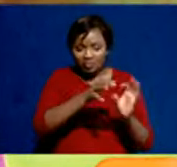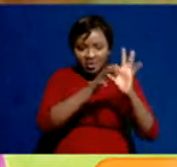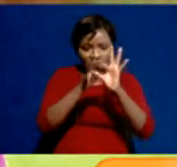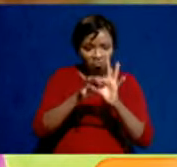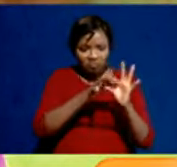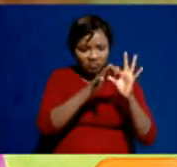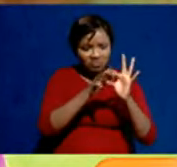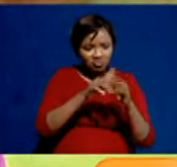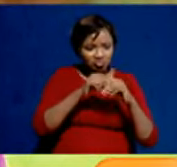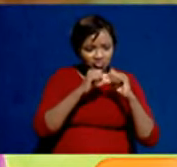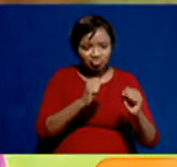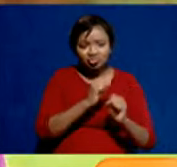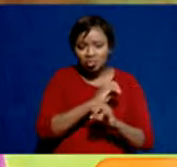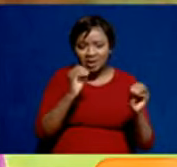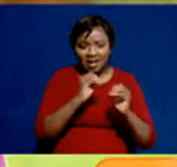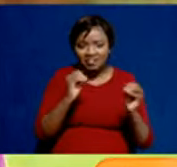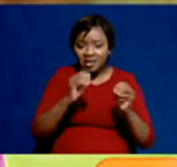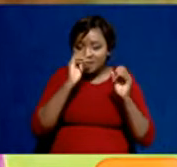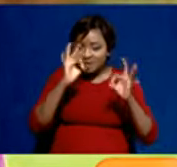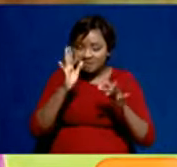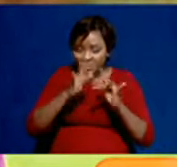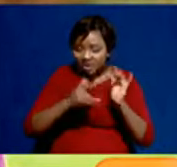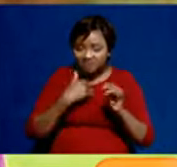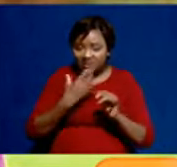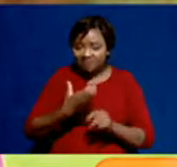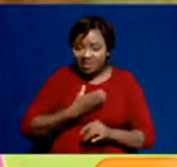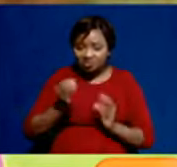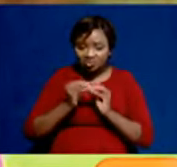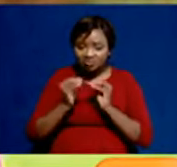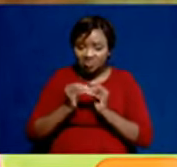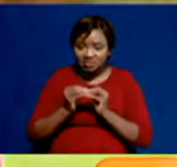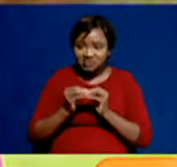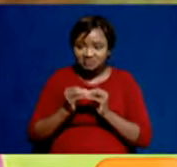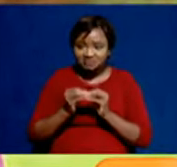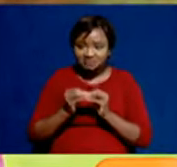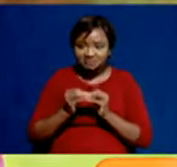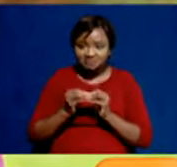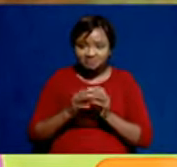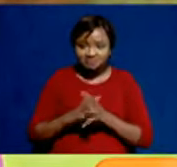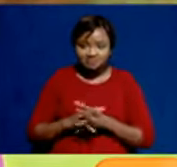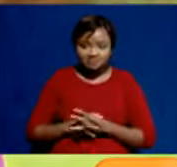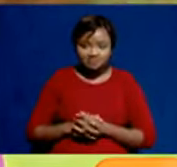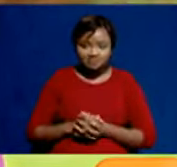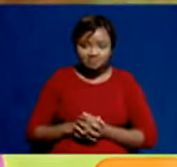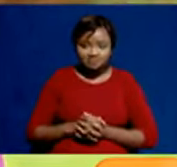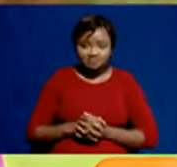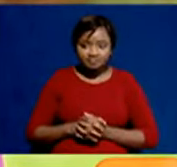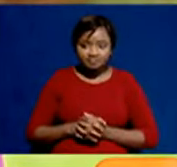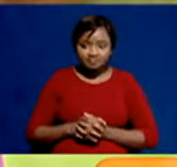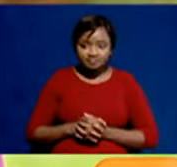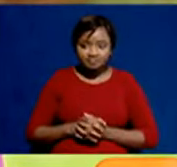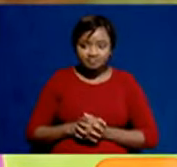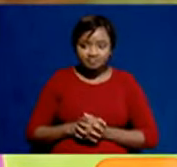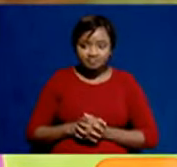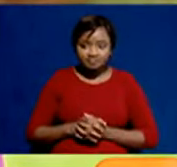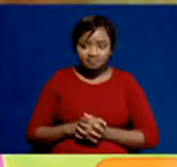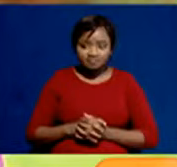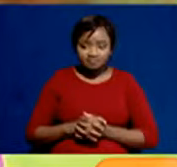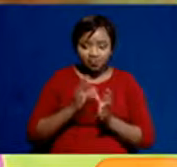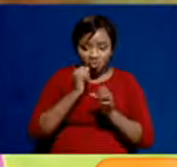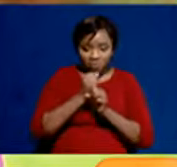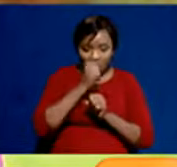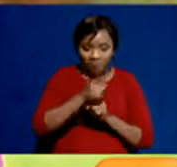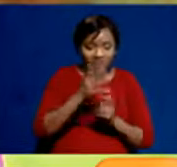you're not able to have council meetings? No, but we don't. The work that was before us did not need the council. It